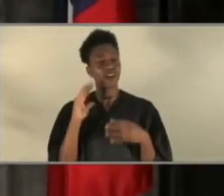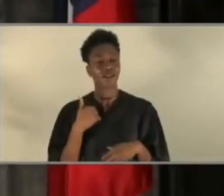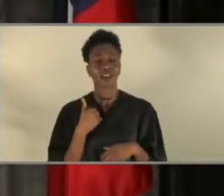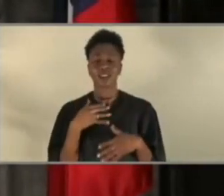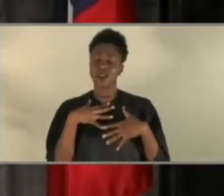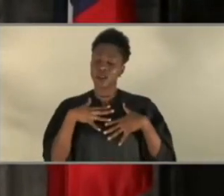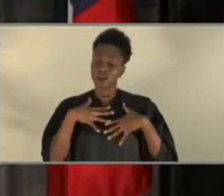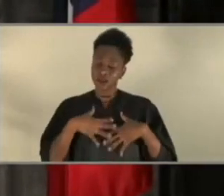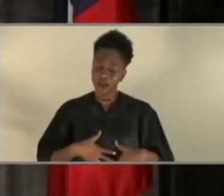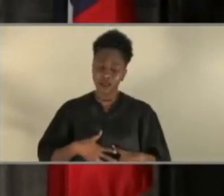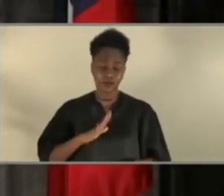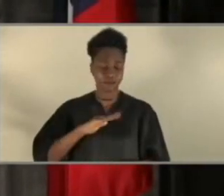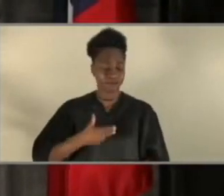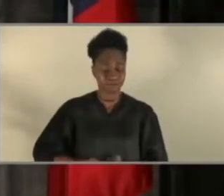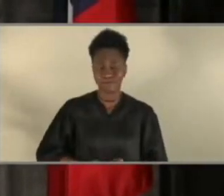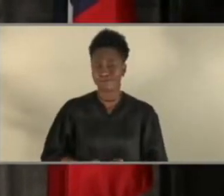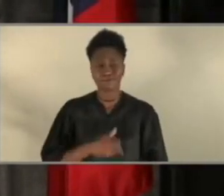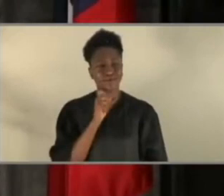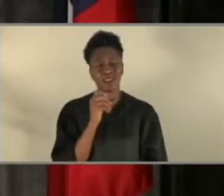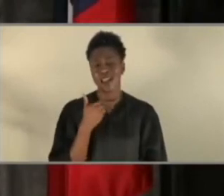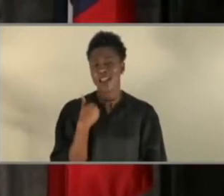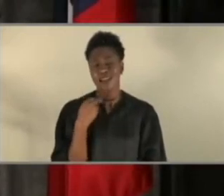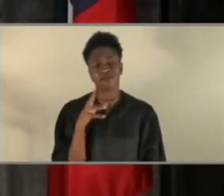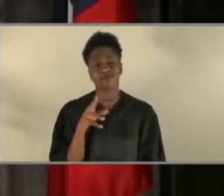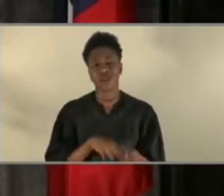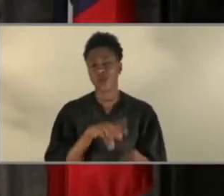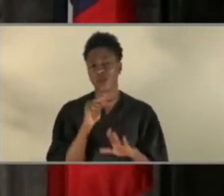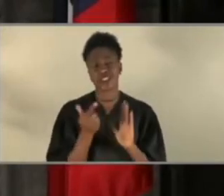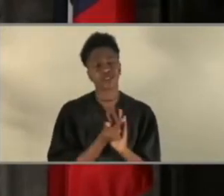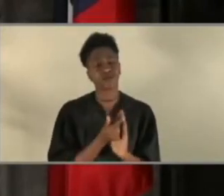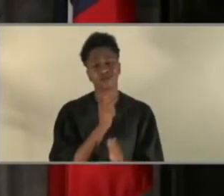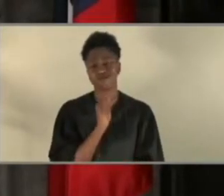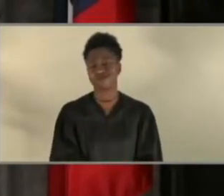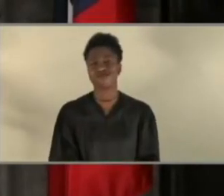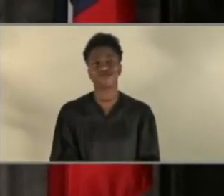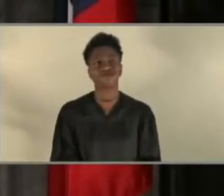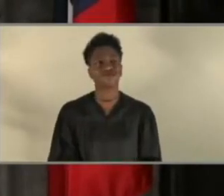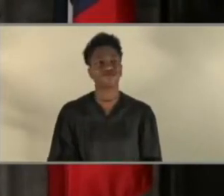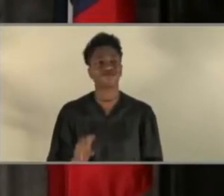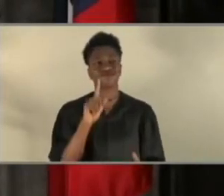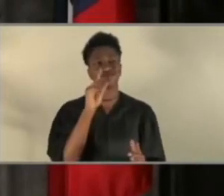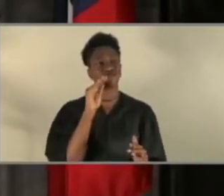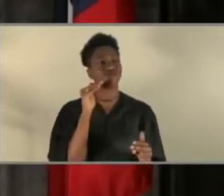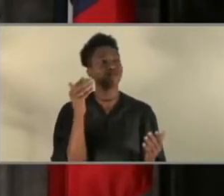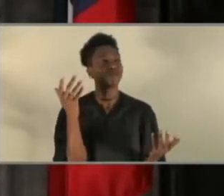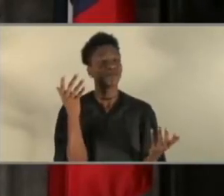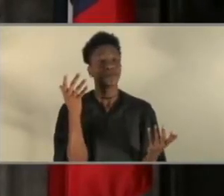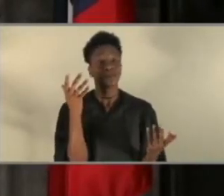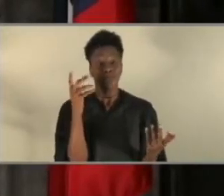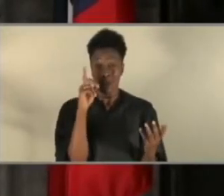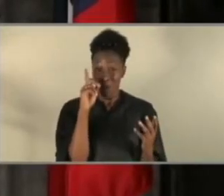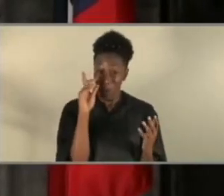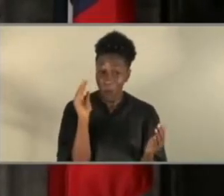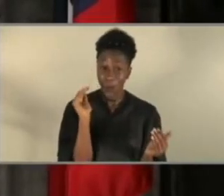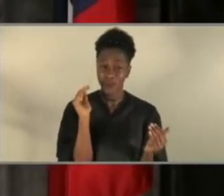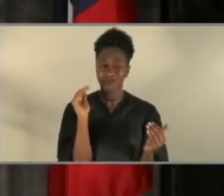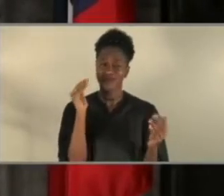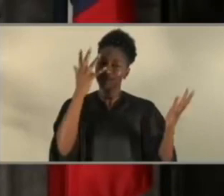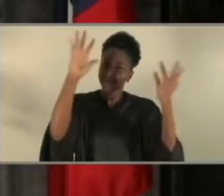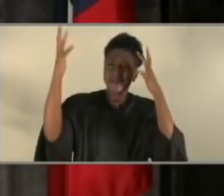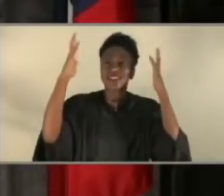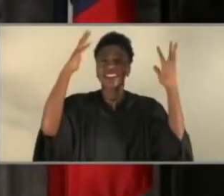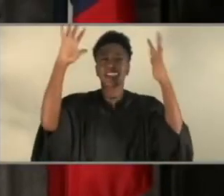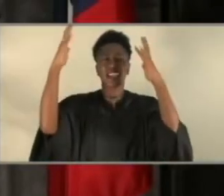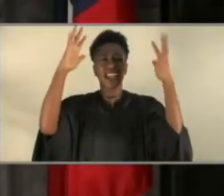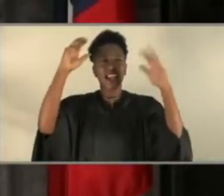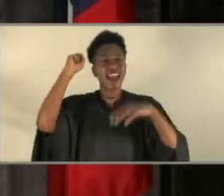very upsetting to know that we will not have a traditional graduation as we expected. We had hoped to cheer on, to cheer each other